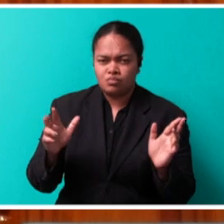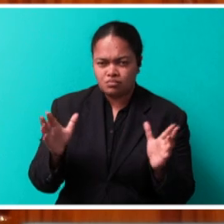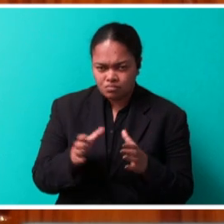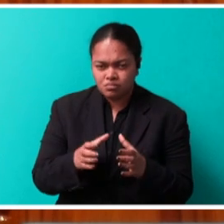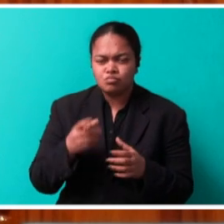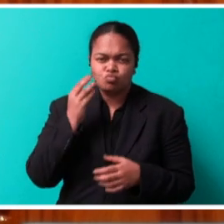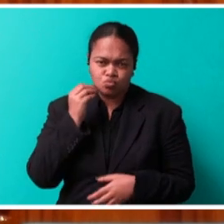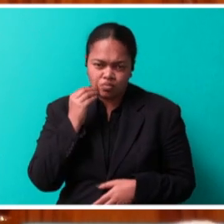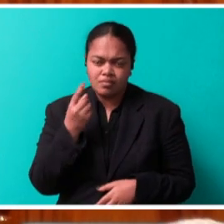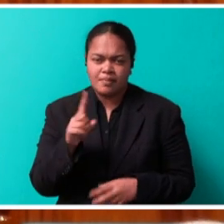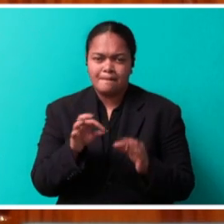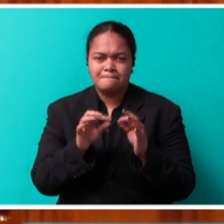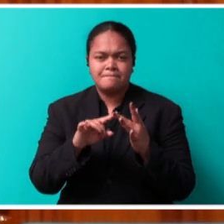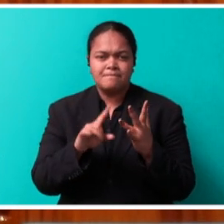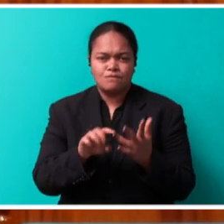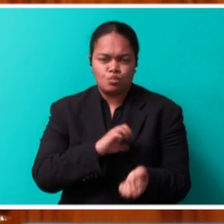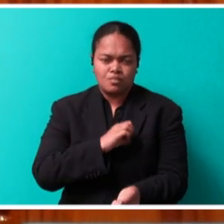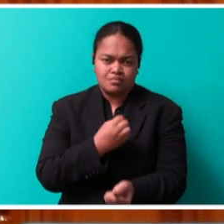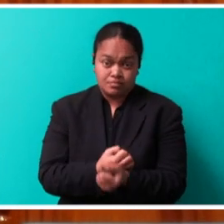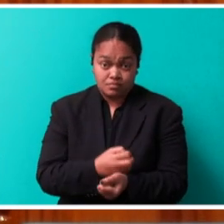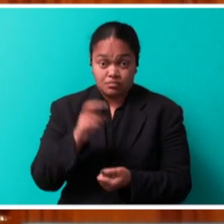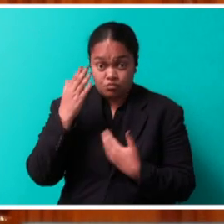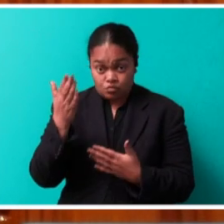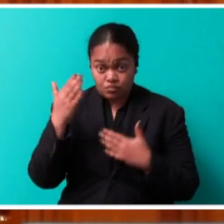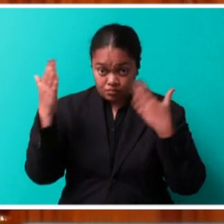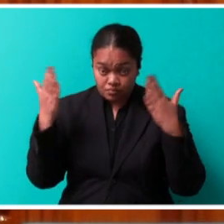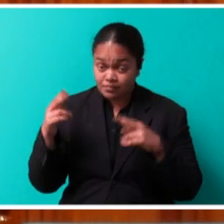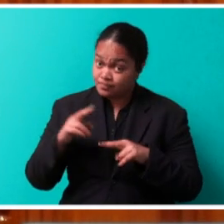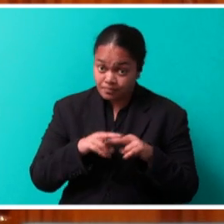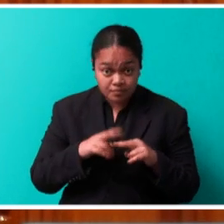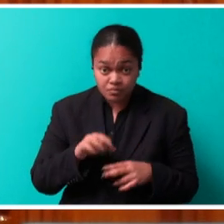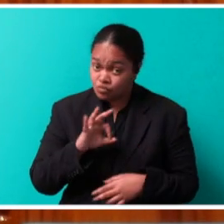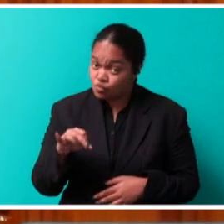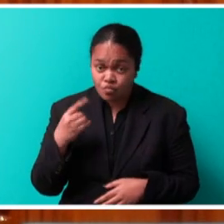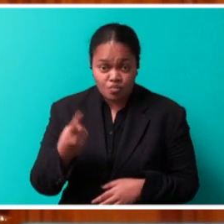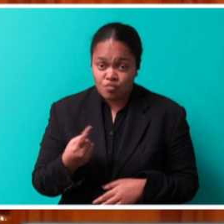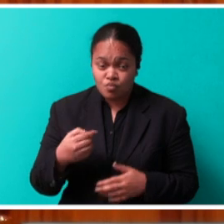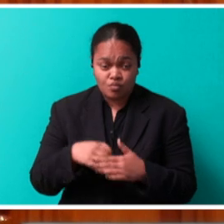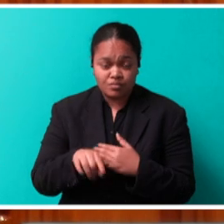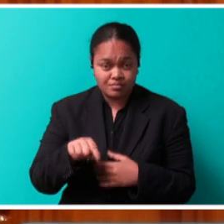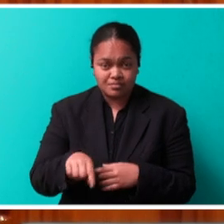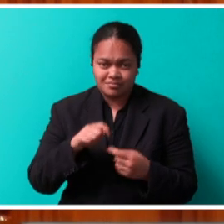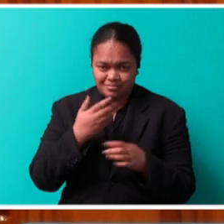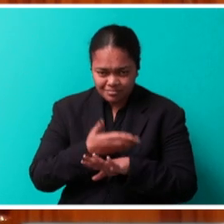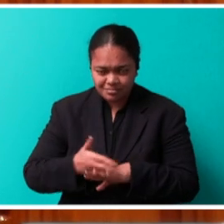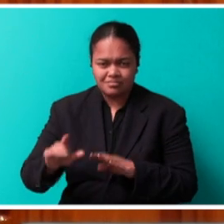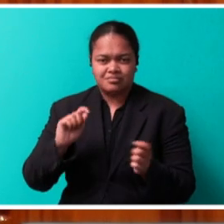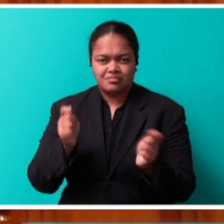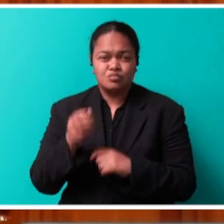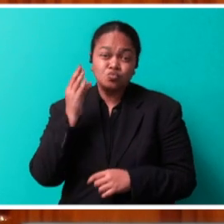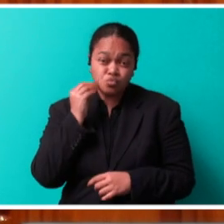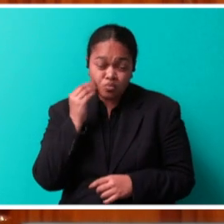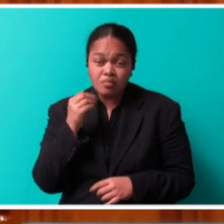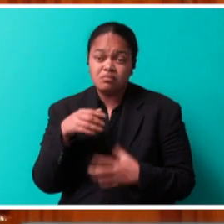sugar, and bioenergy. Honourable Speaker, Fiji is not alone in this transition. Major sugar-producing